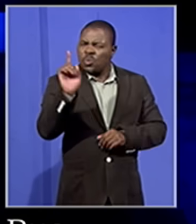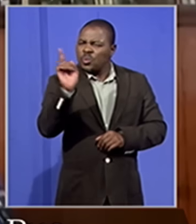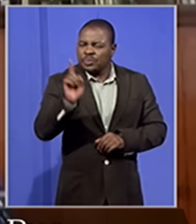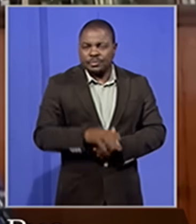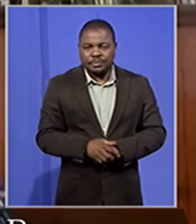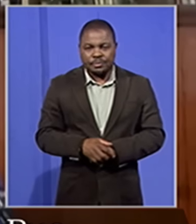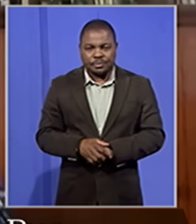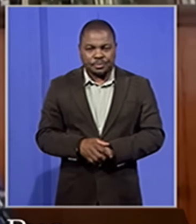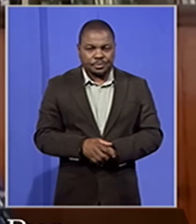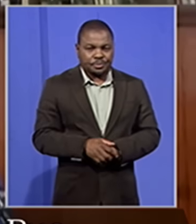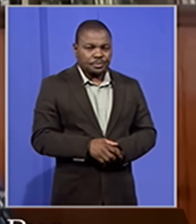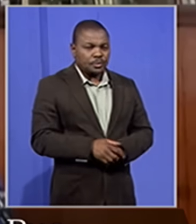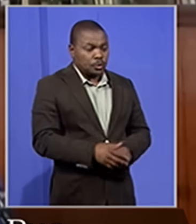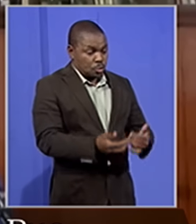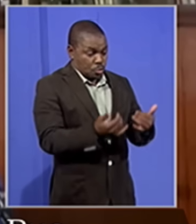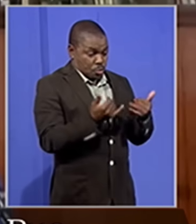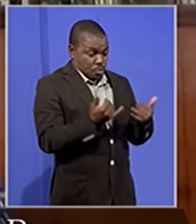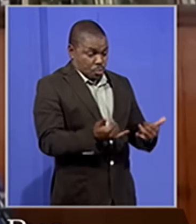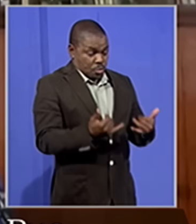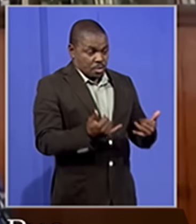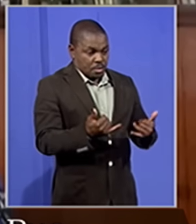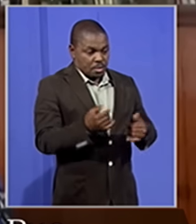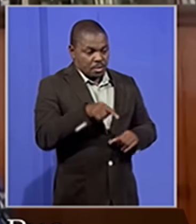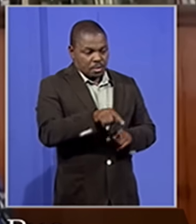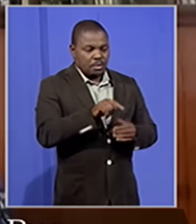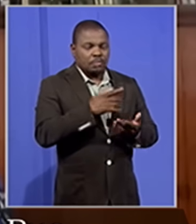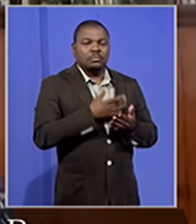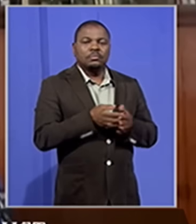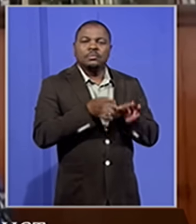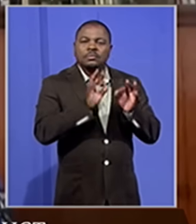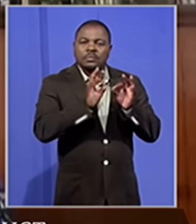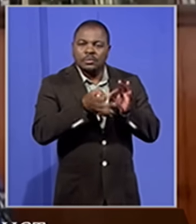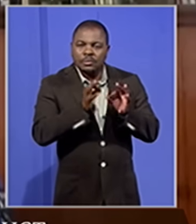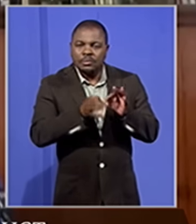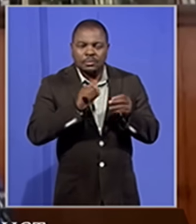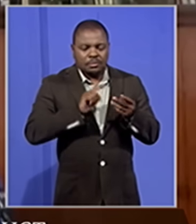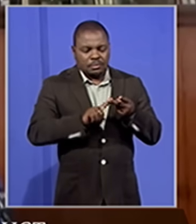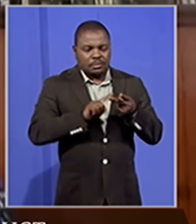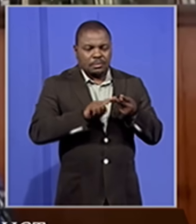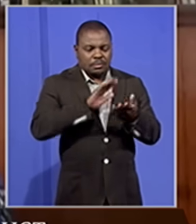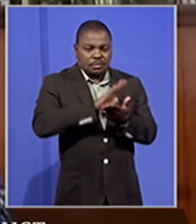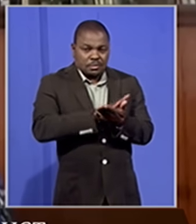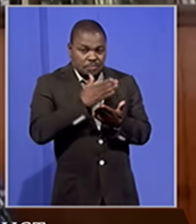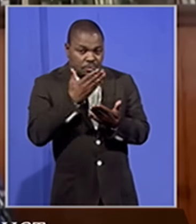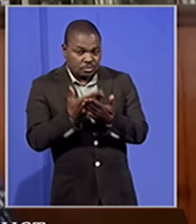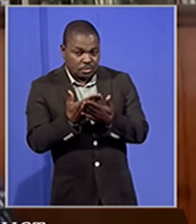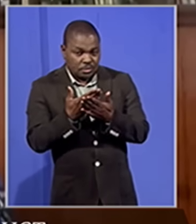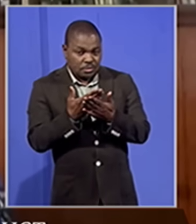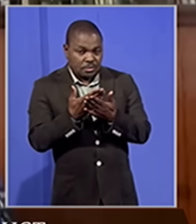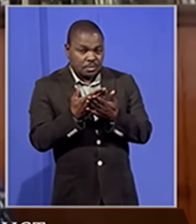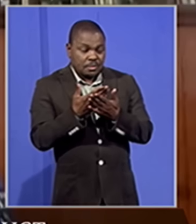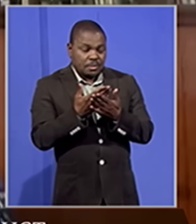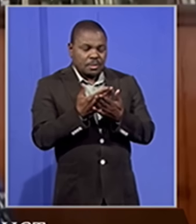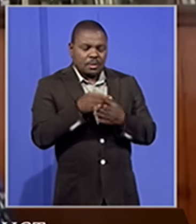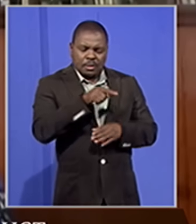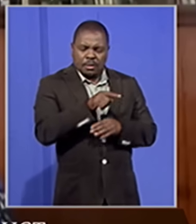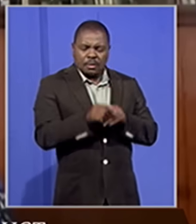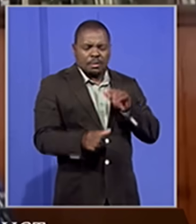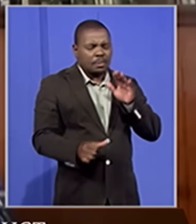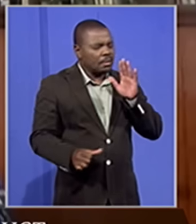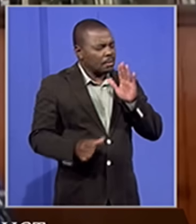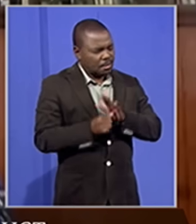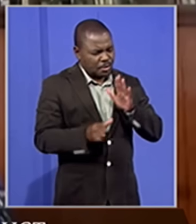Letsatsi lena la botoloki le bofetoledi le bohlokwa haholo setjhabeng sa